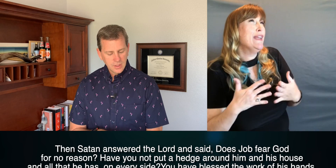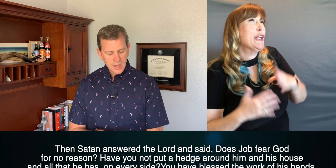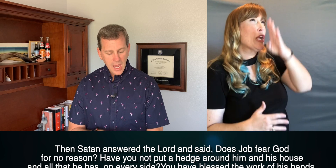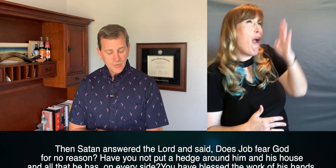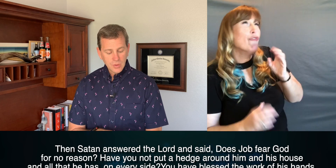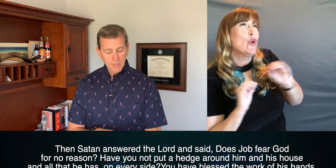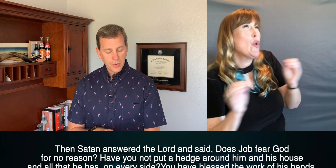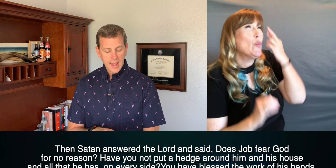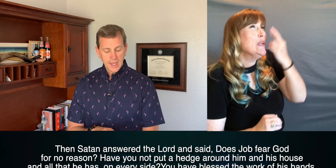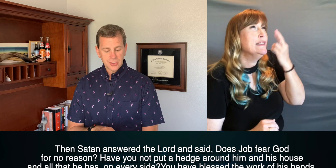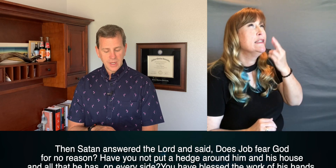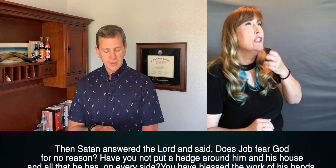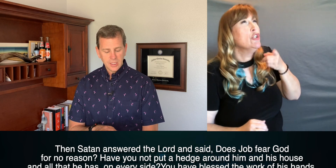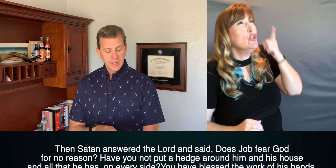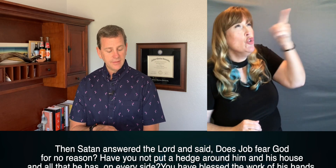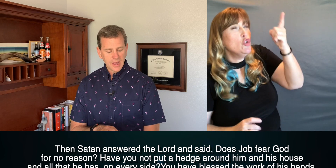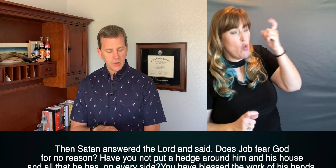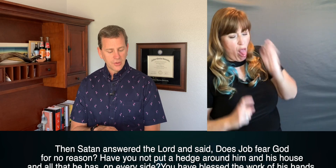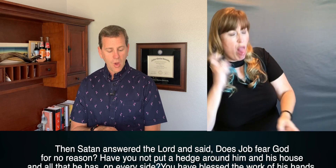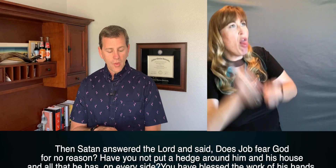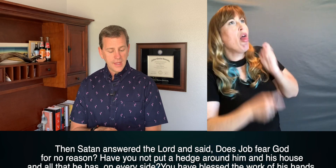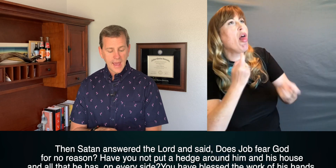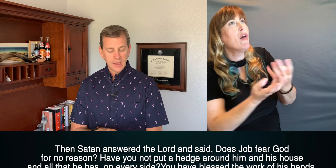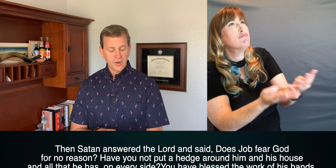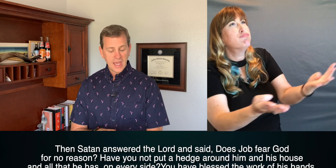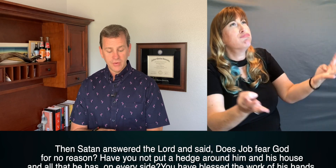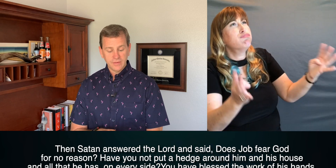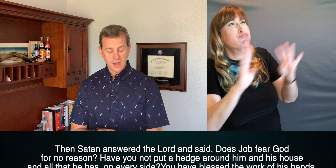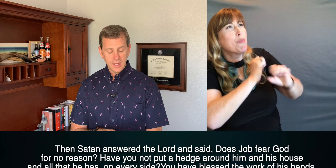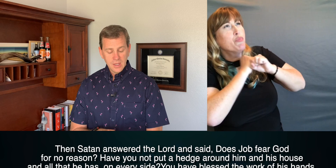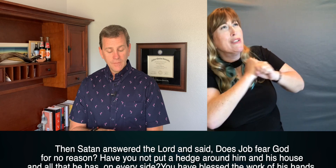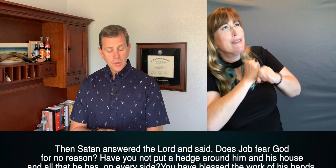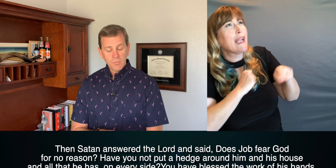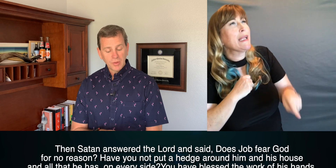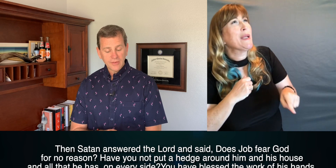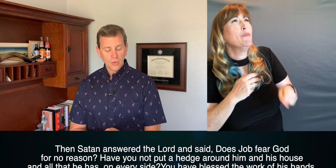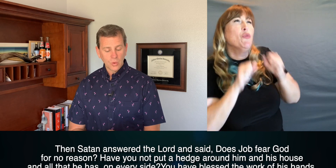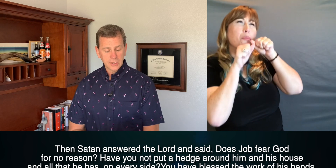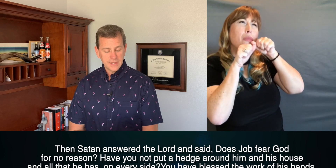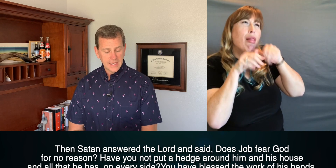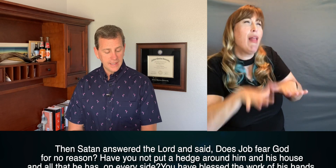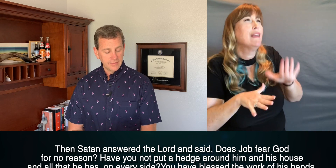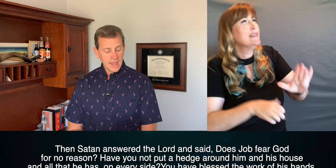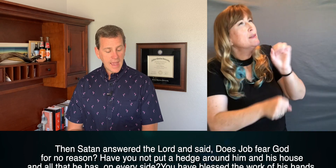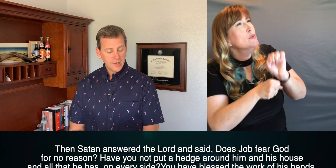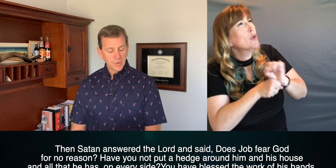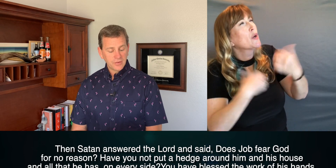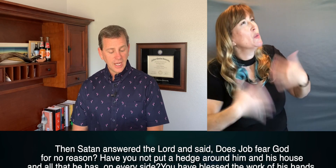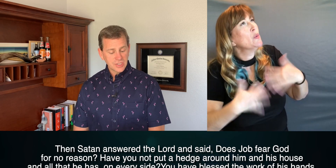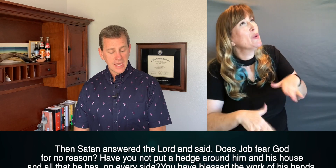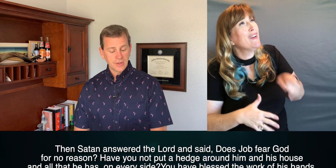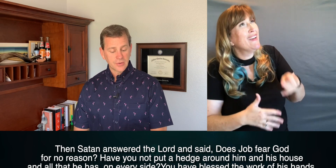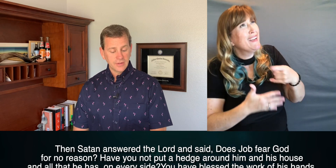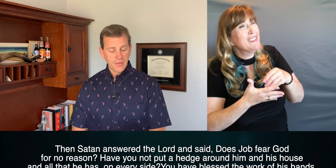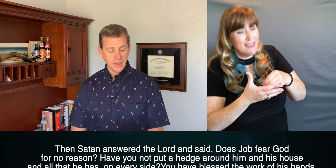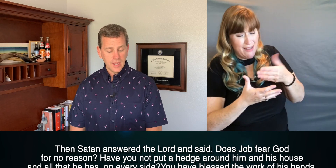reason? Have you not put a hedge around him and his house and all that he has on every side? You have blessed the work of his hands, and his